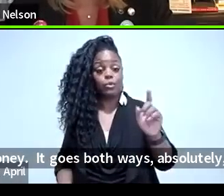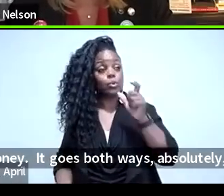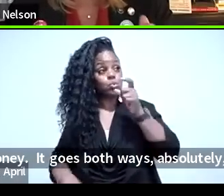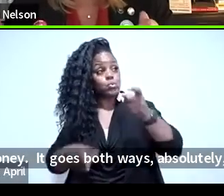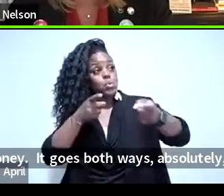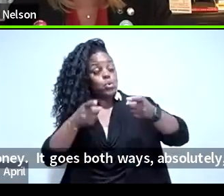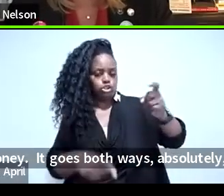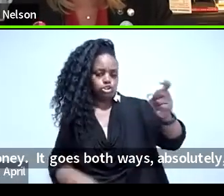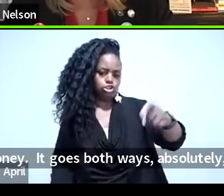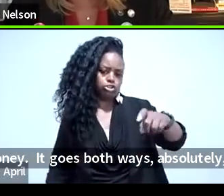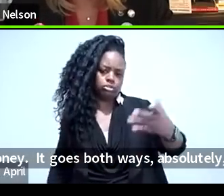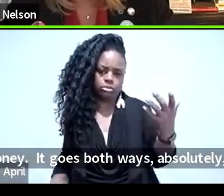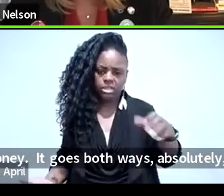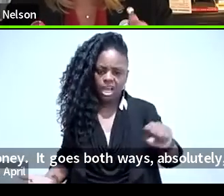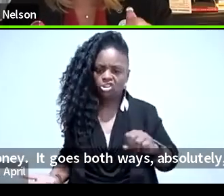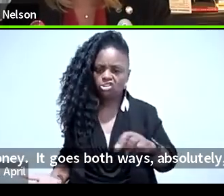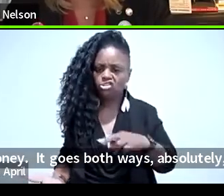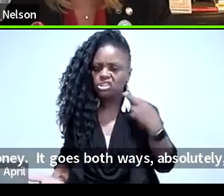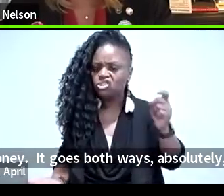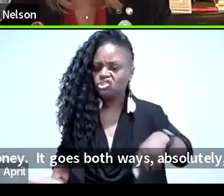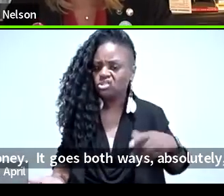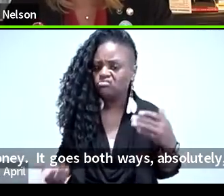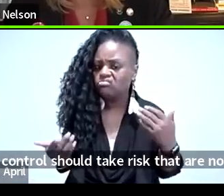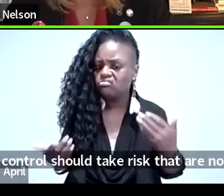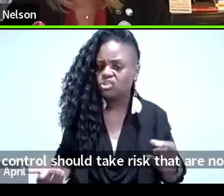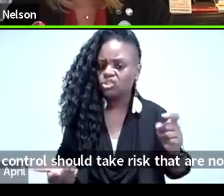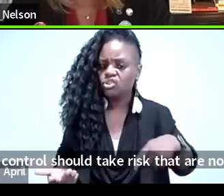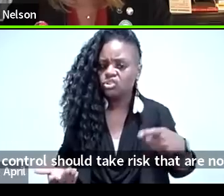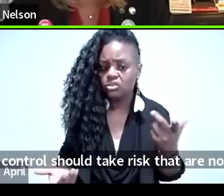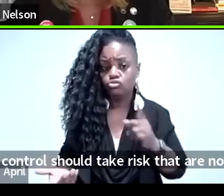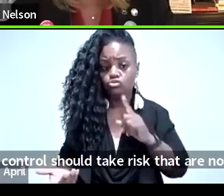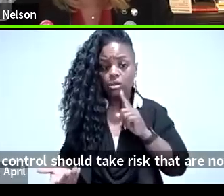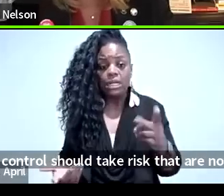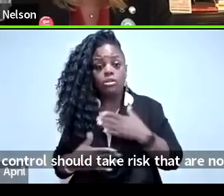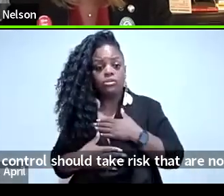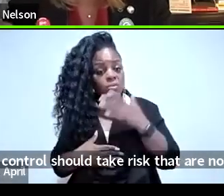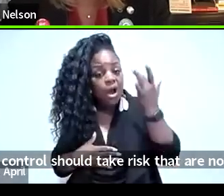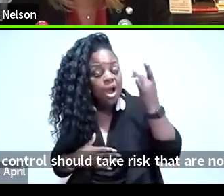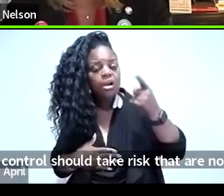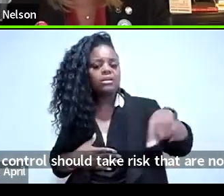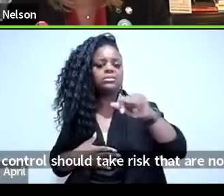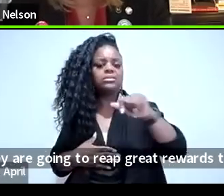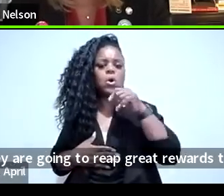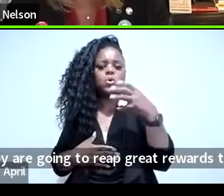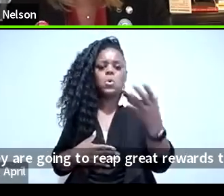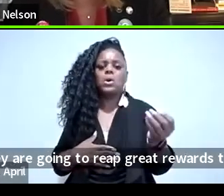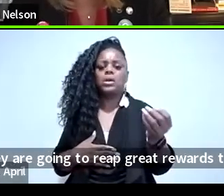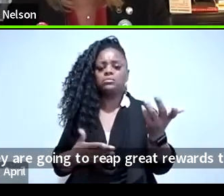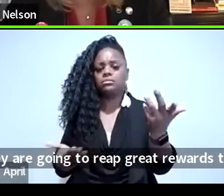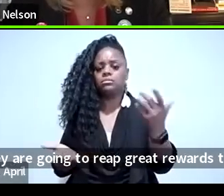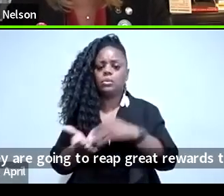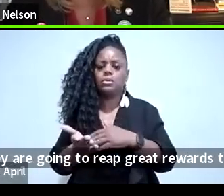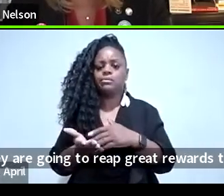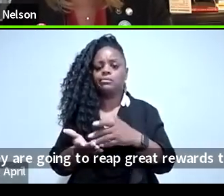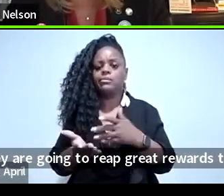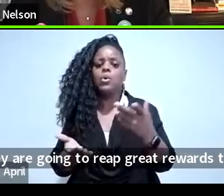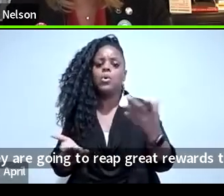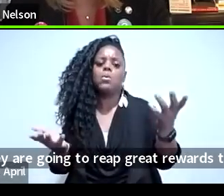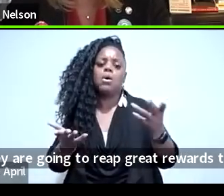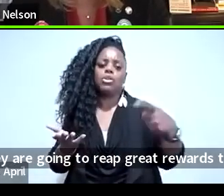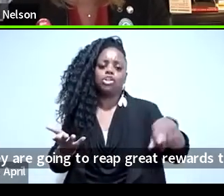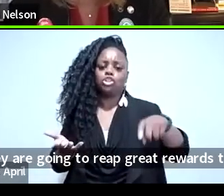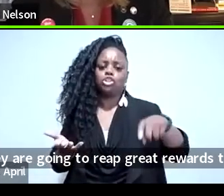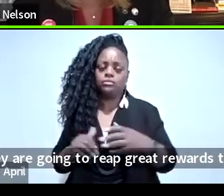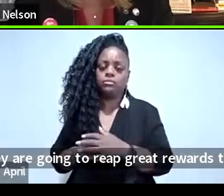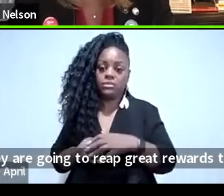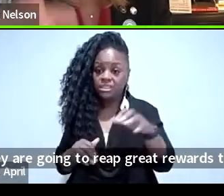they're going to reap great rewards. They should take the risks of saying to Warrior Met, you're coming to the table, you're settling this strike.